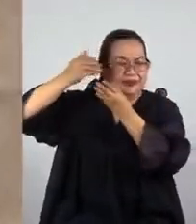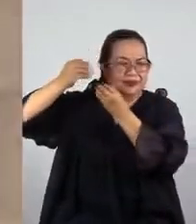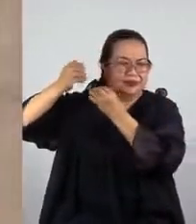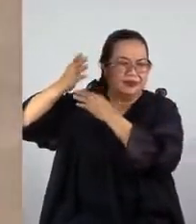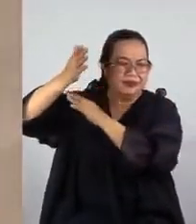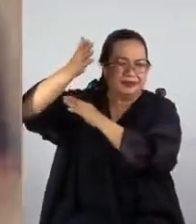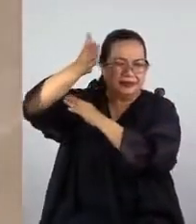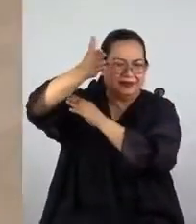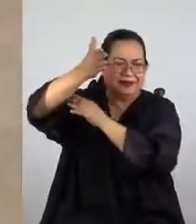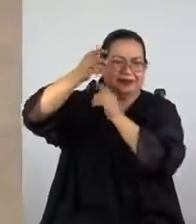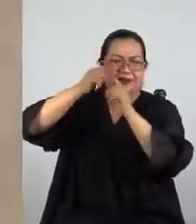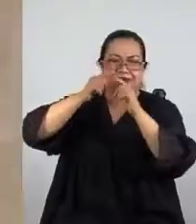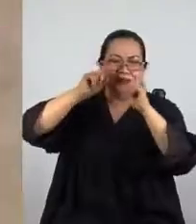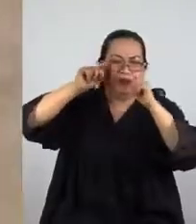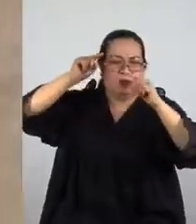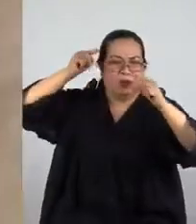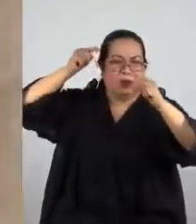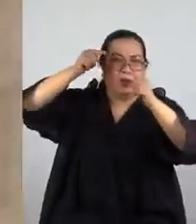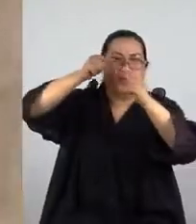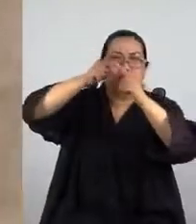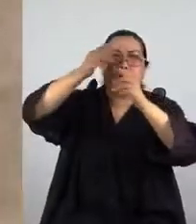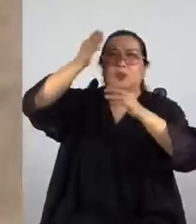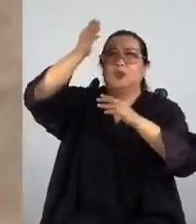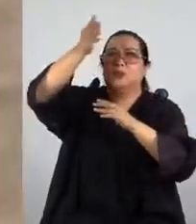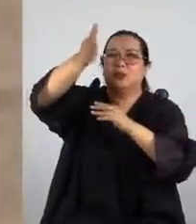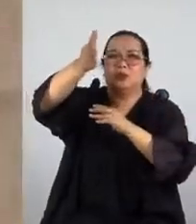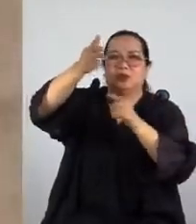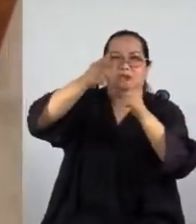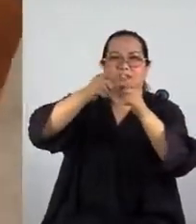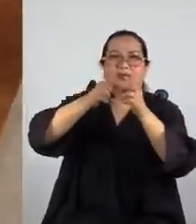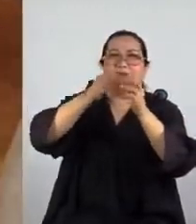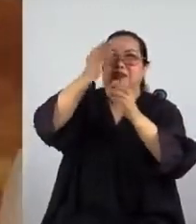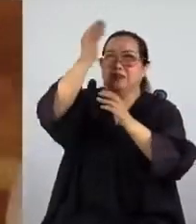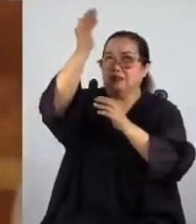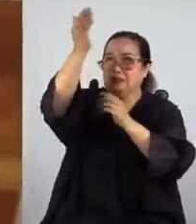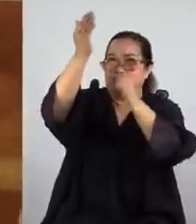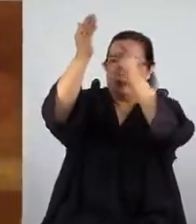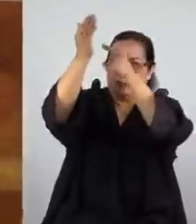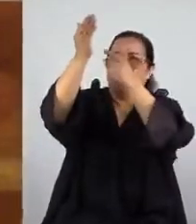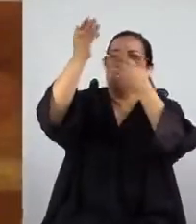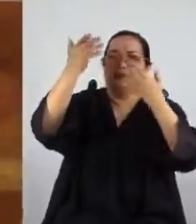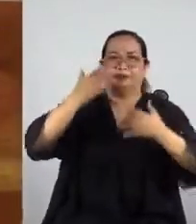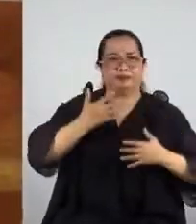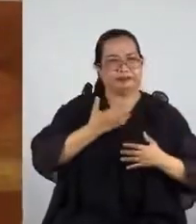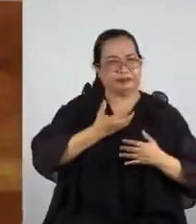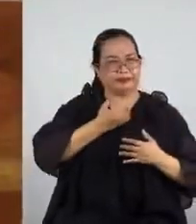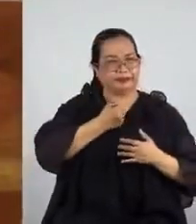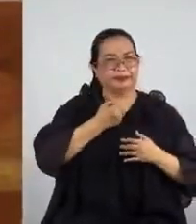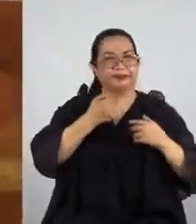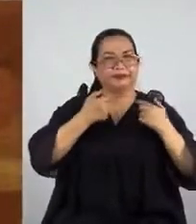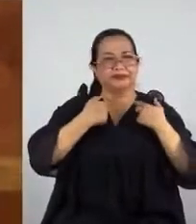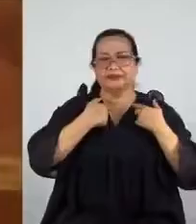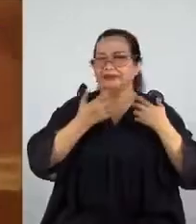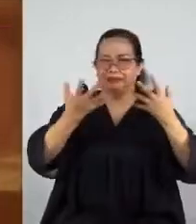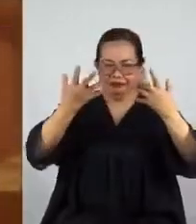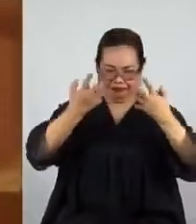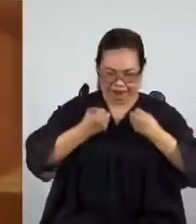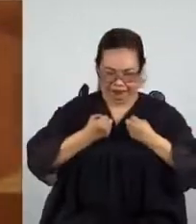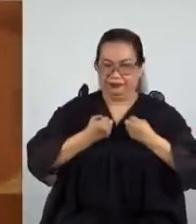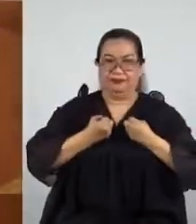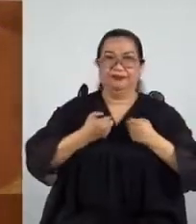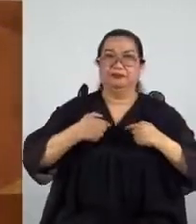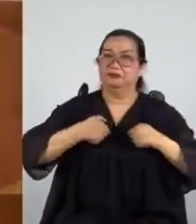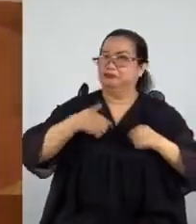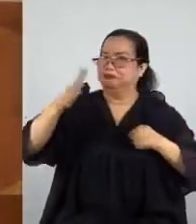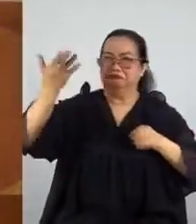strain forward to that what lies ahead. It's still there, it's already mine, but it's still not here with me.